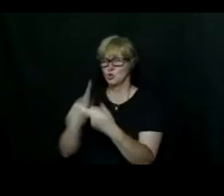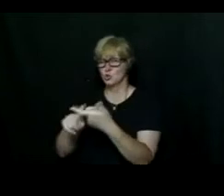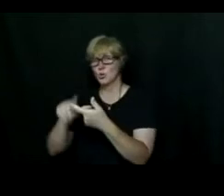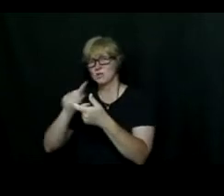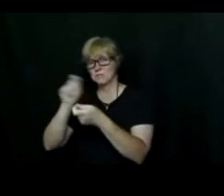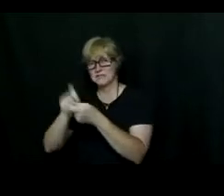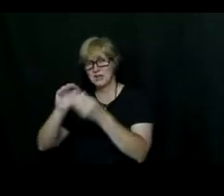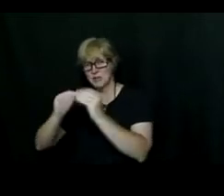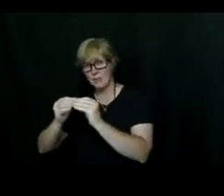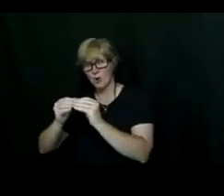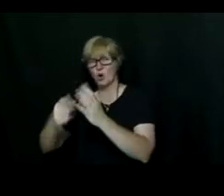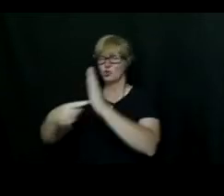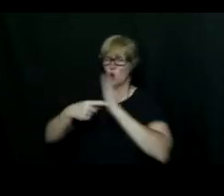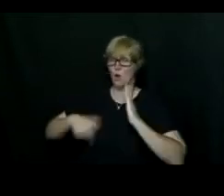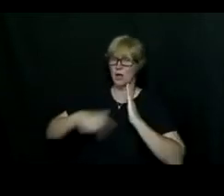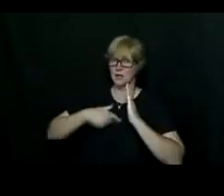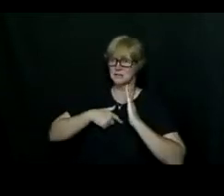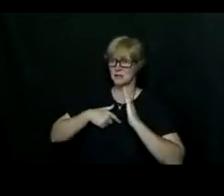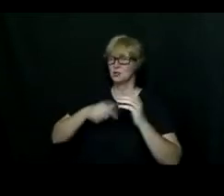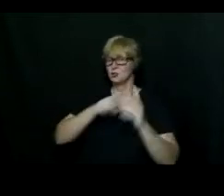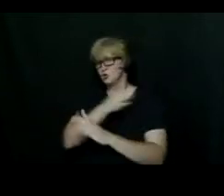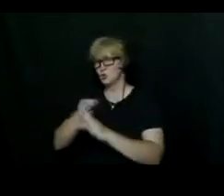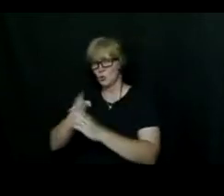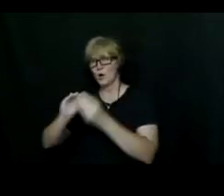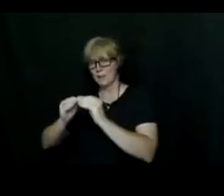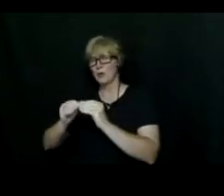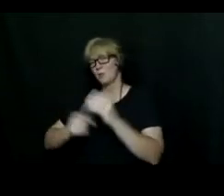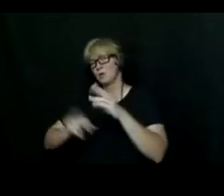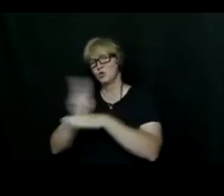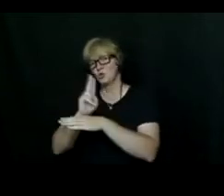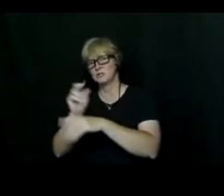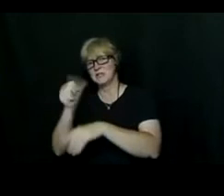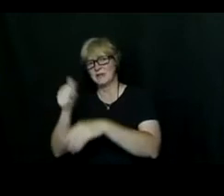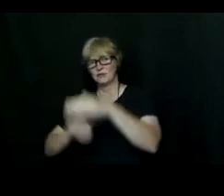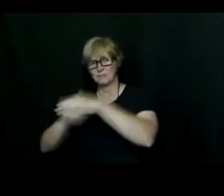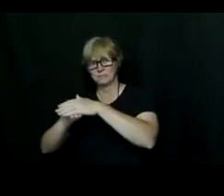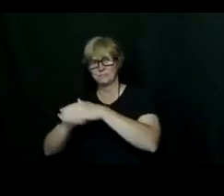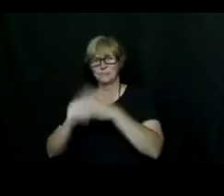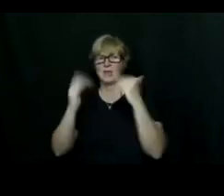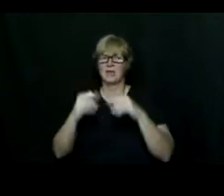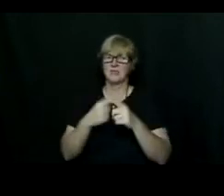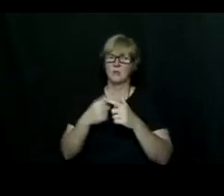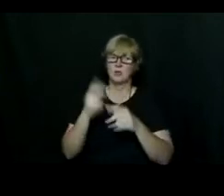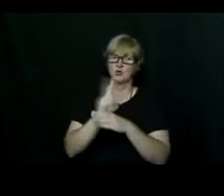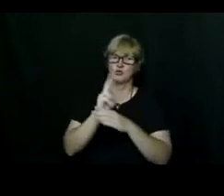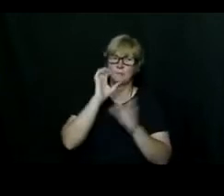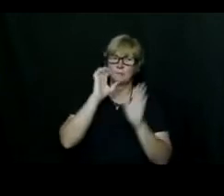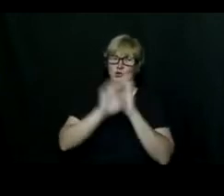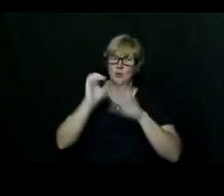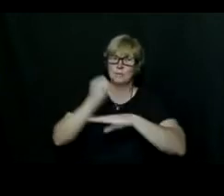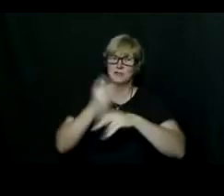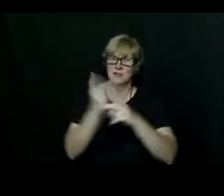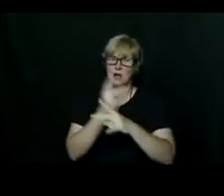we did all the numbers from 1 to 10. We then had a picture-based calculation task that was very simple addition